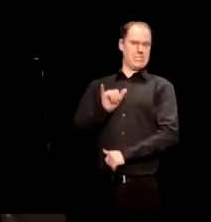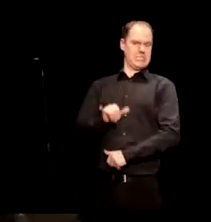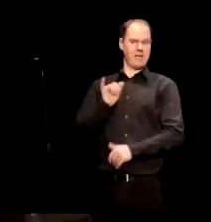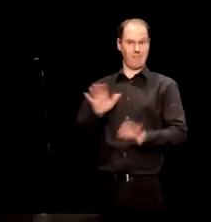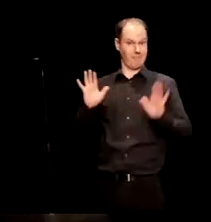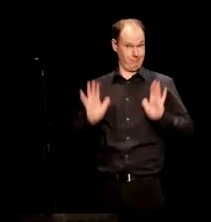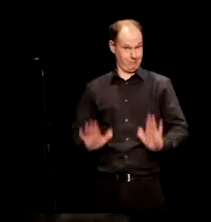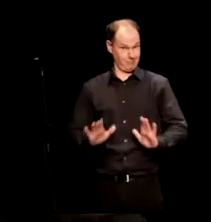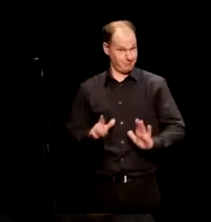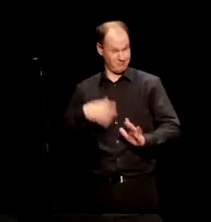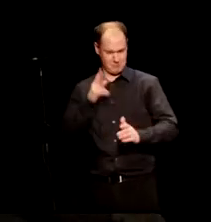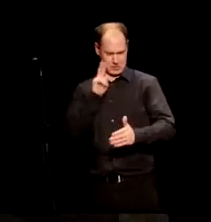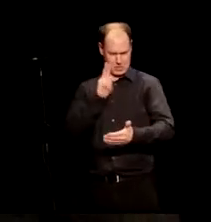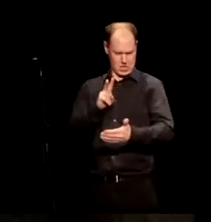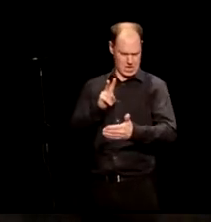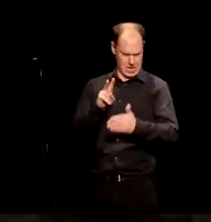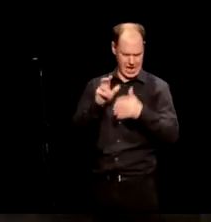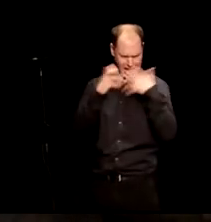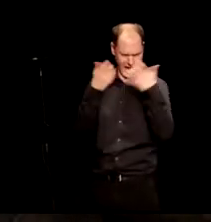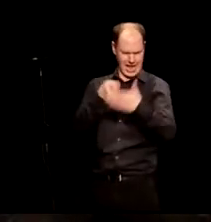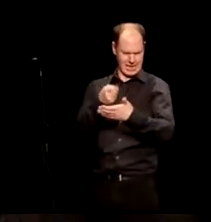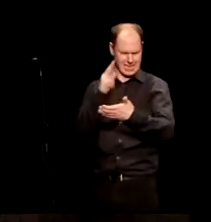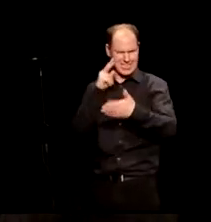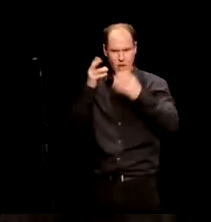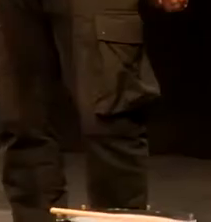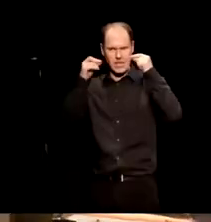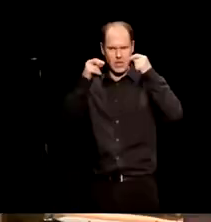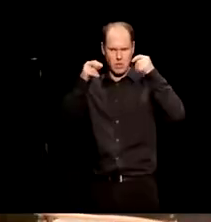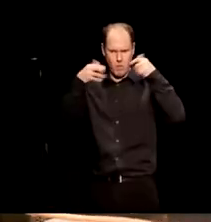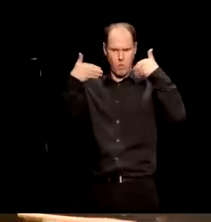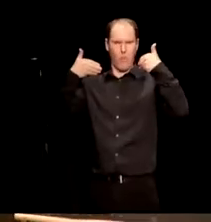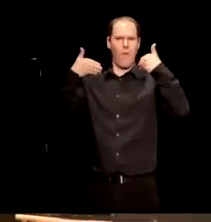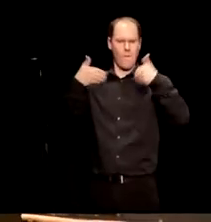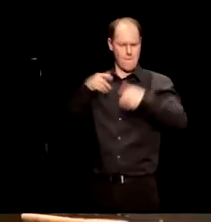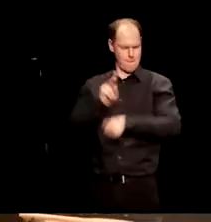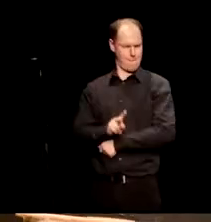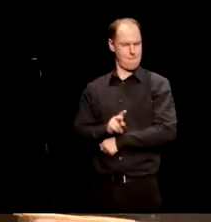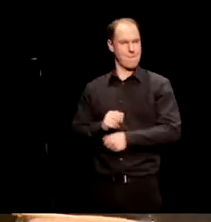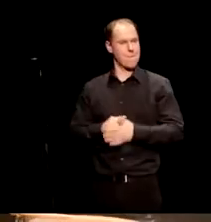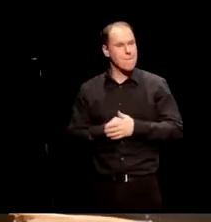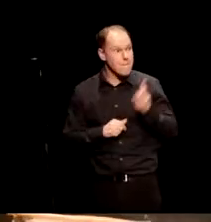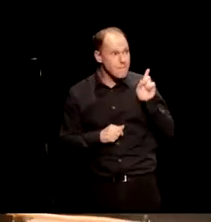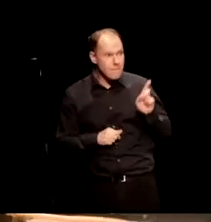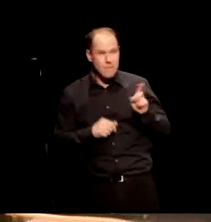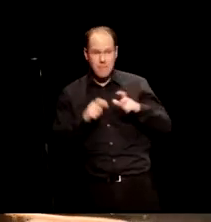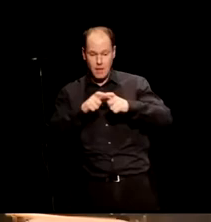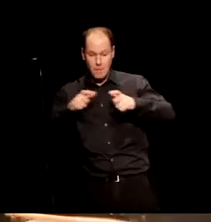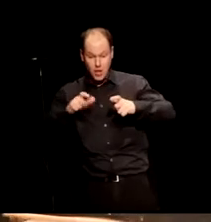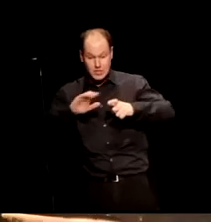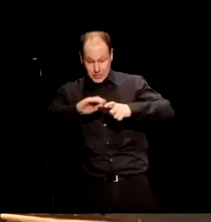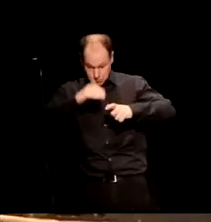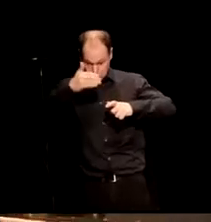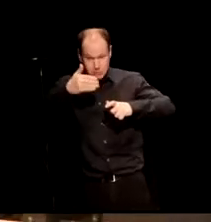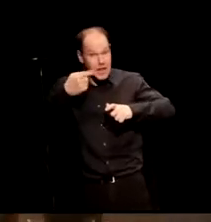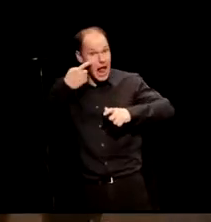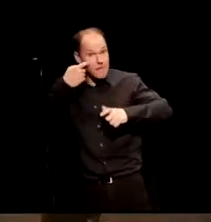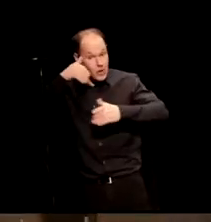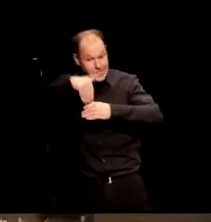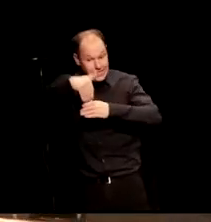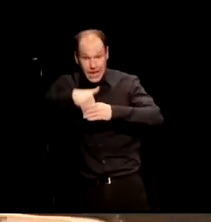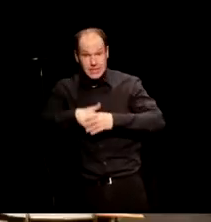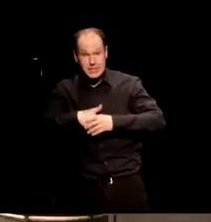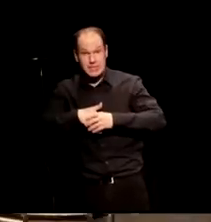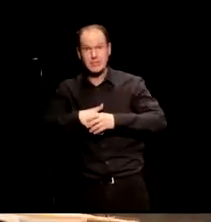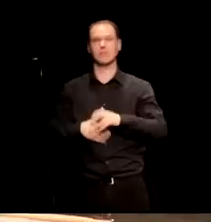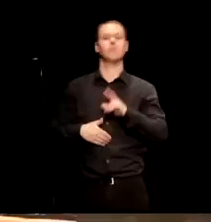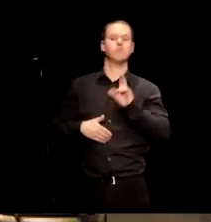have sworn I seen that cat's whiskers move. Child, did you see inside the box? No, sir.